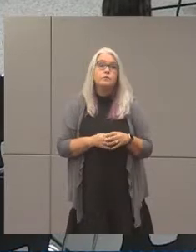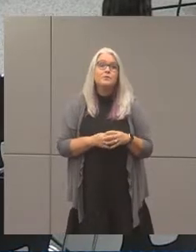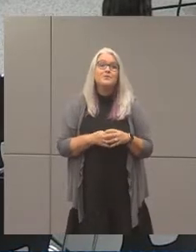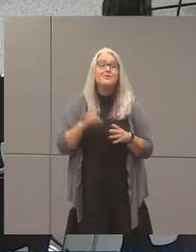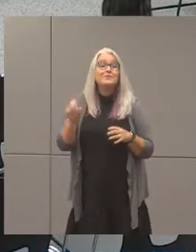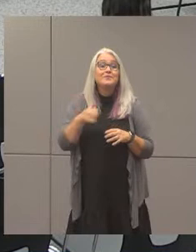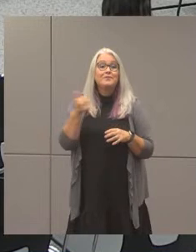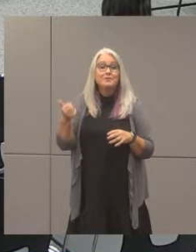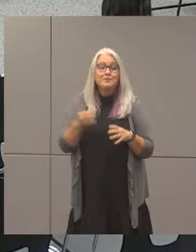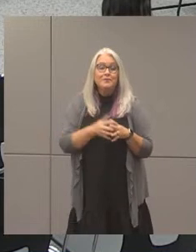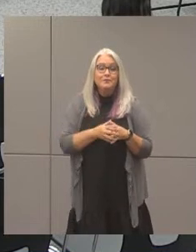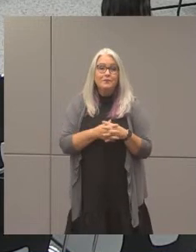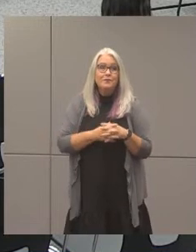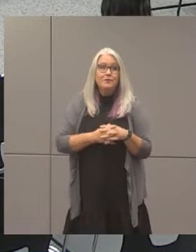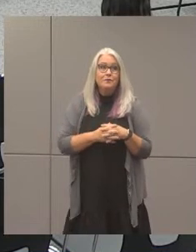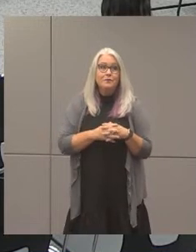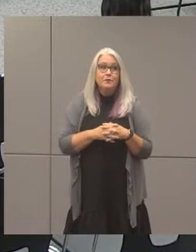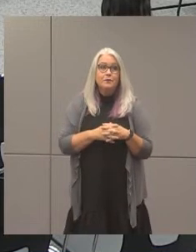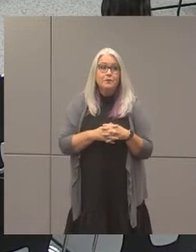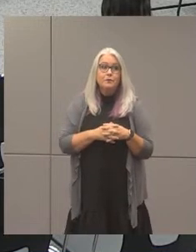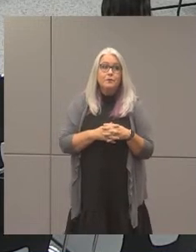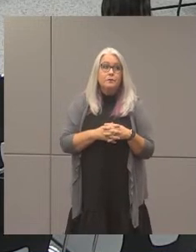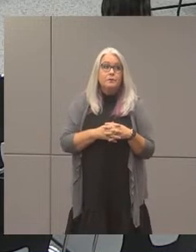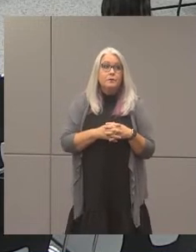Anything else?